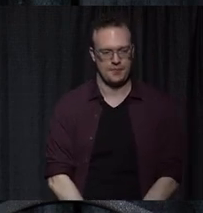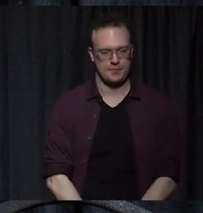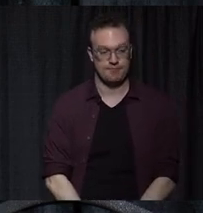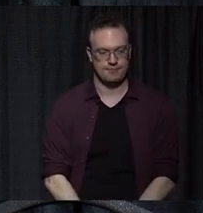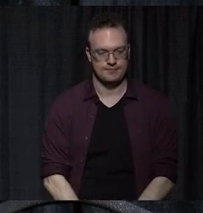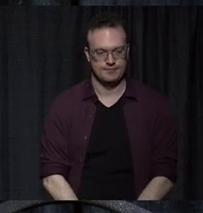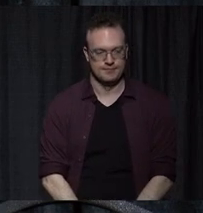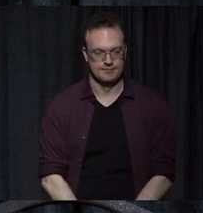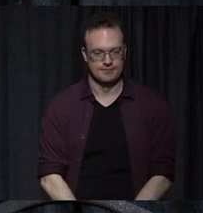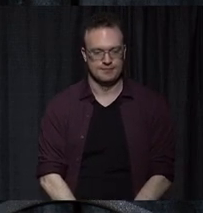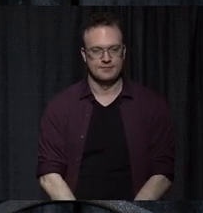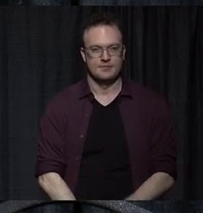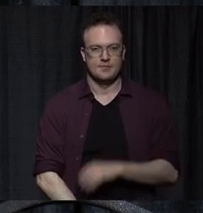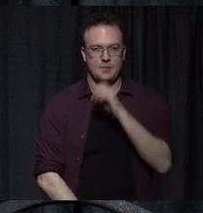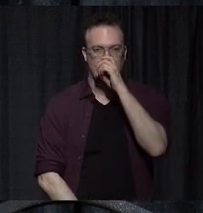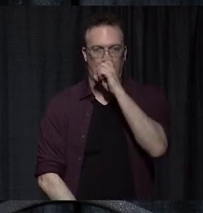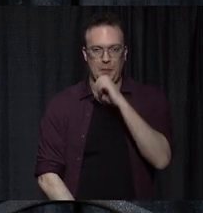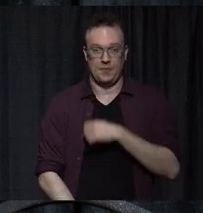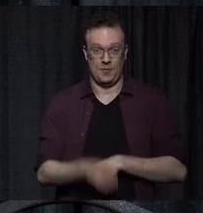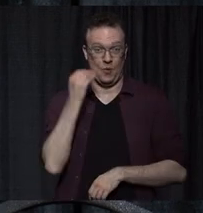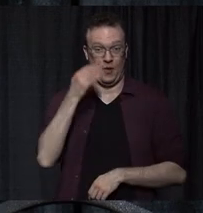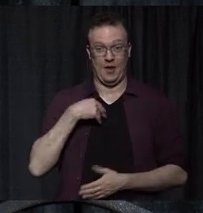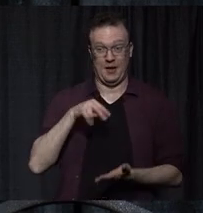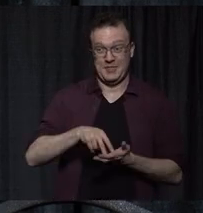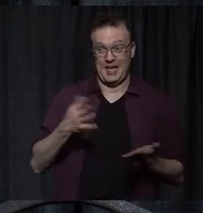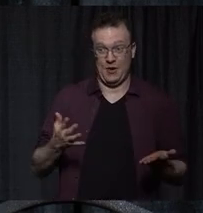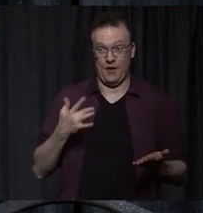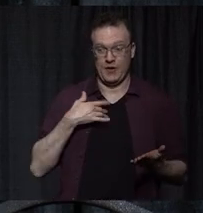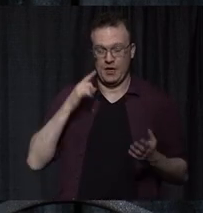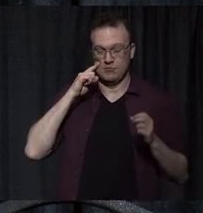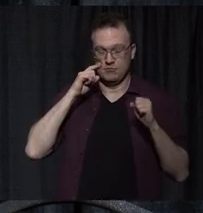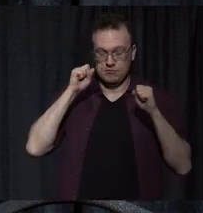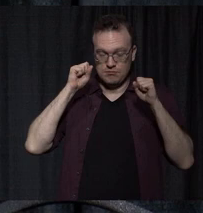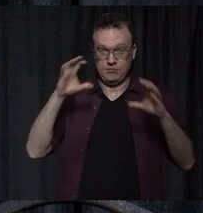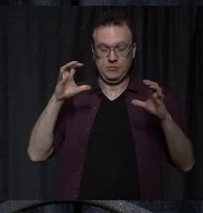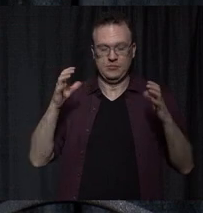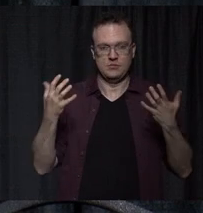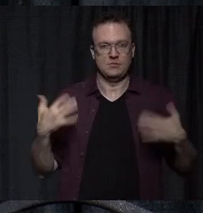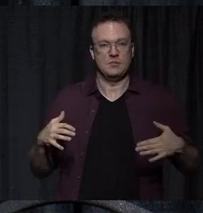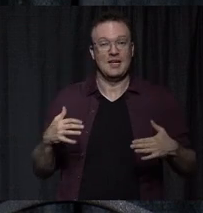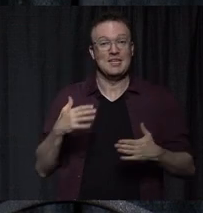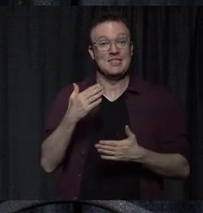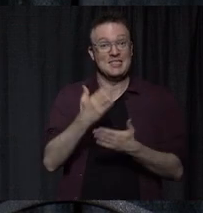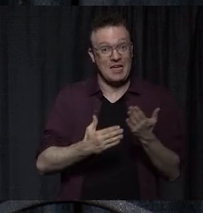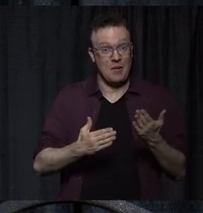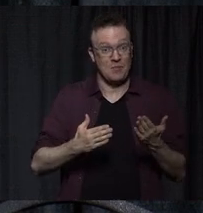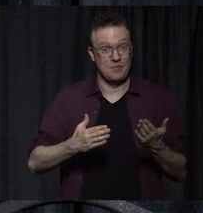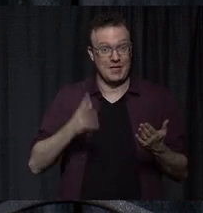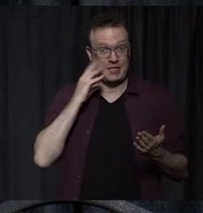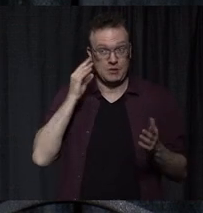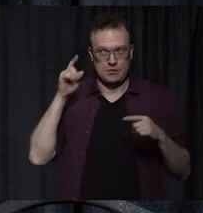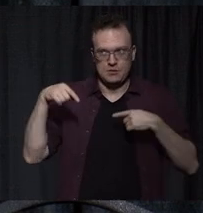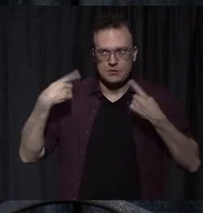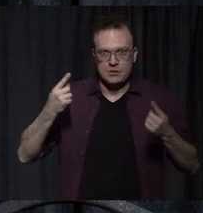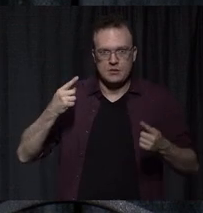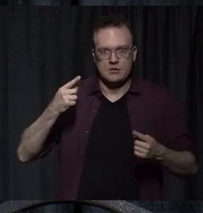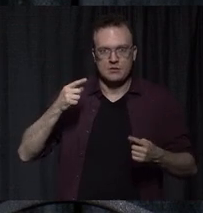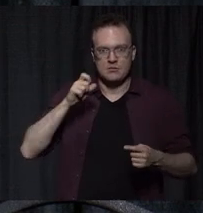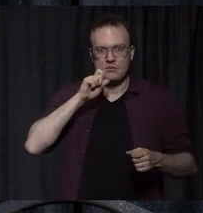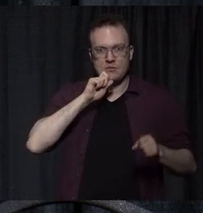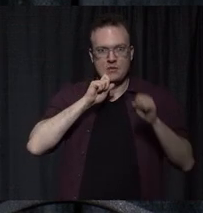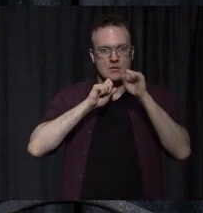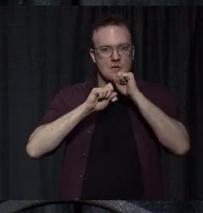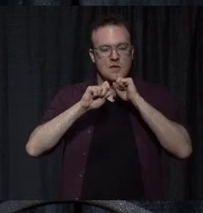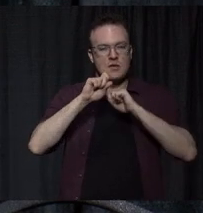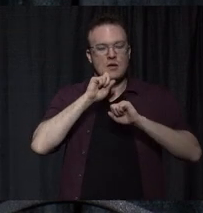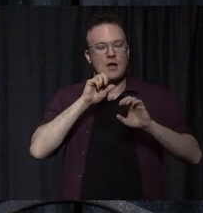I mean, I'm amazed that I'm standing here after some of the things I've had to endure. But